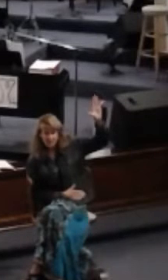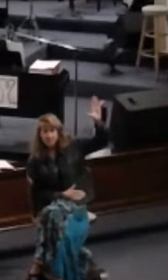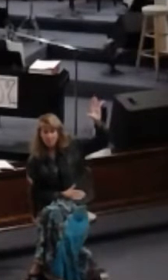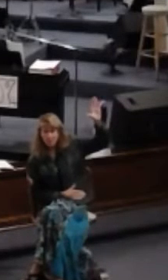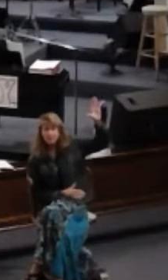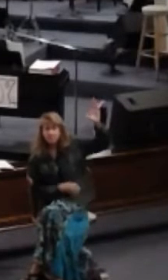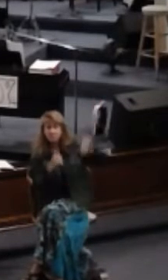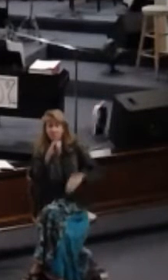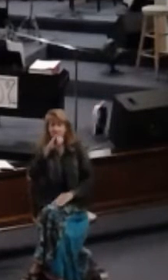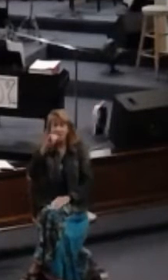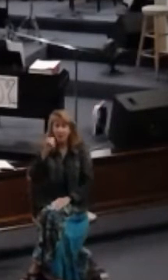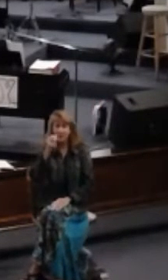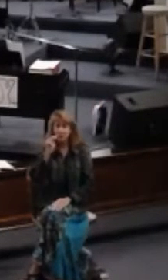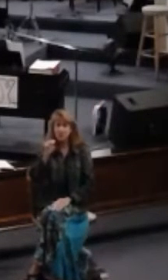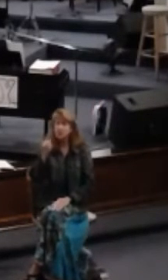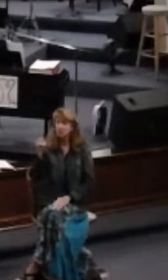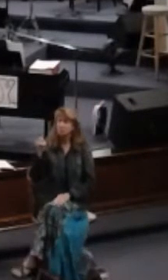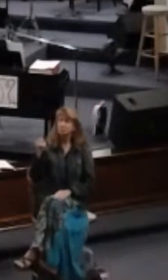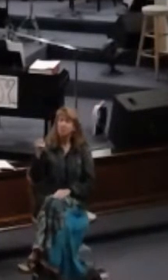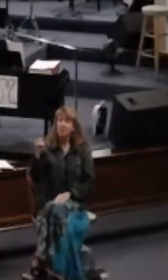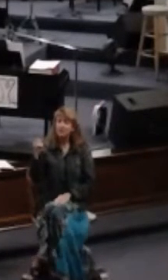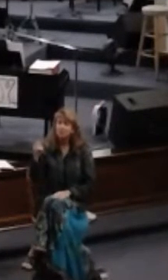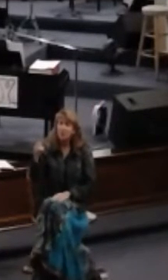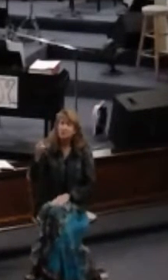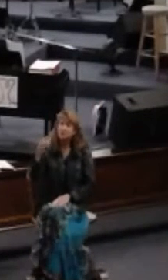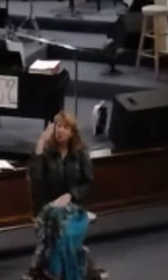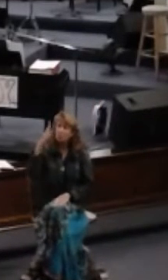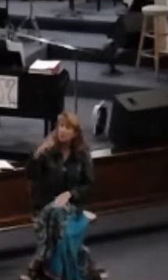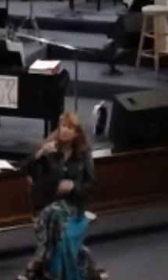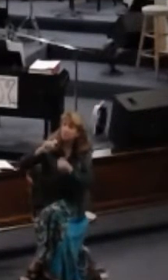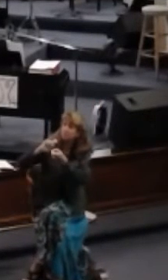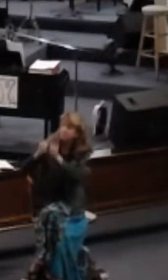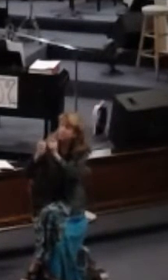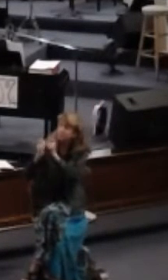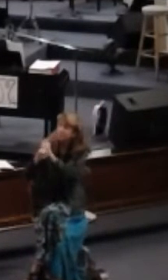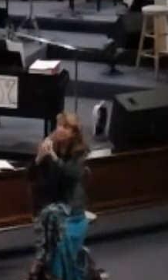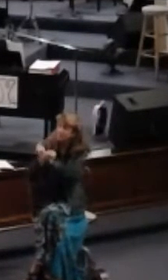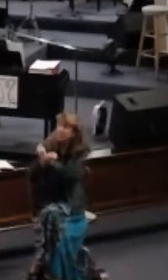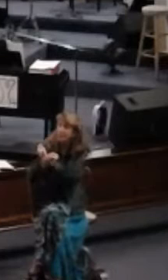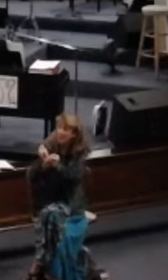he'll make some adjustments. No, you have to pay attention first, Ben, all right?